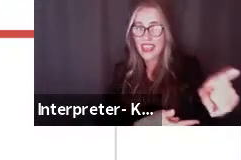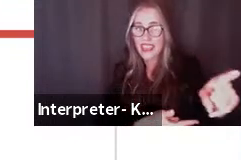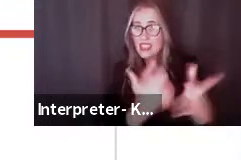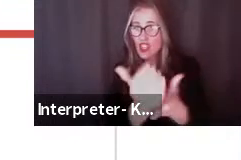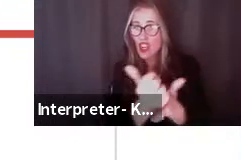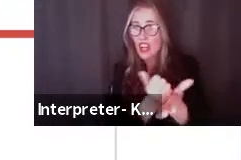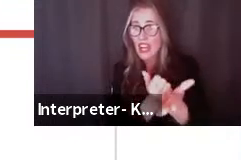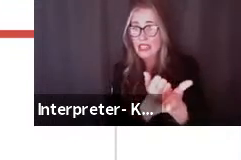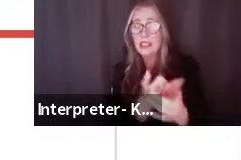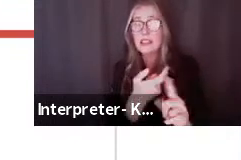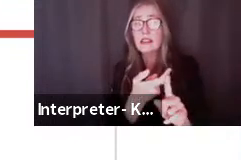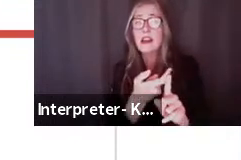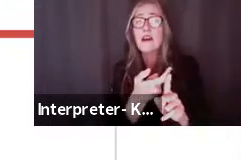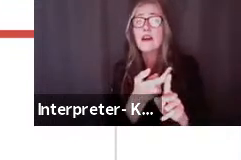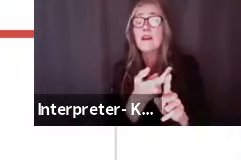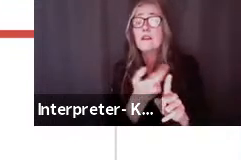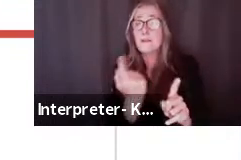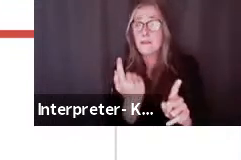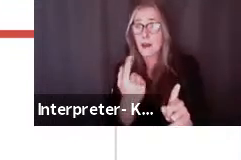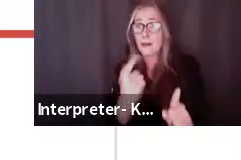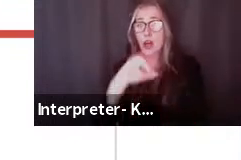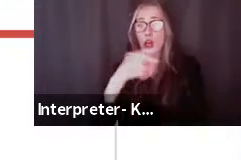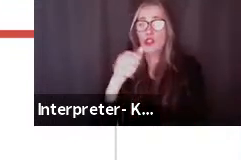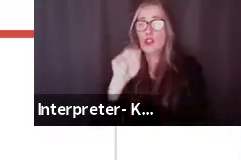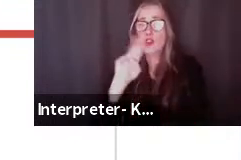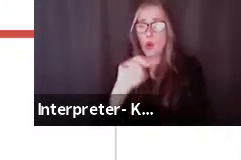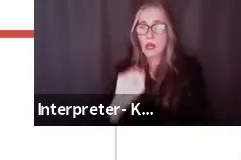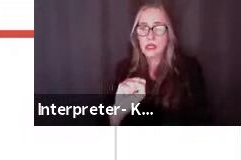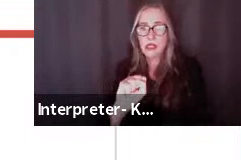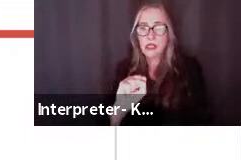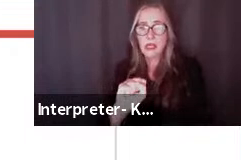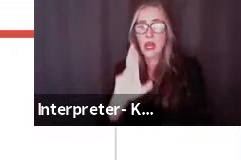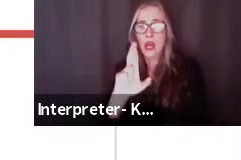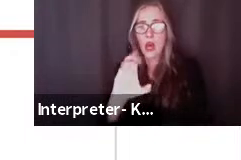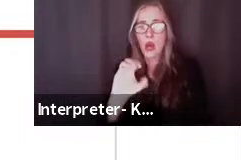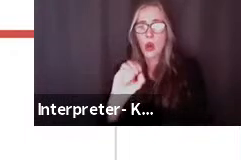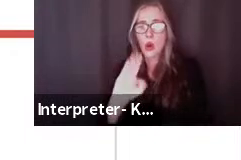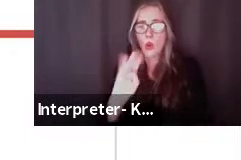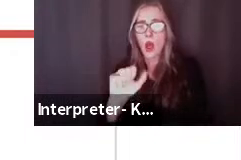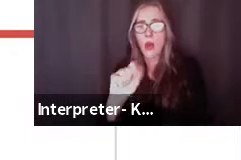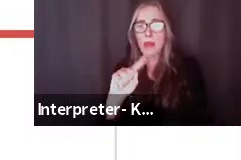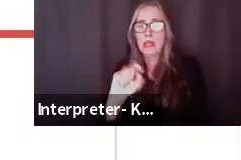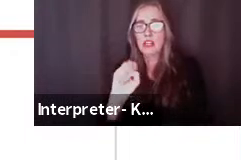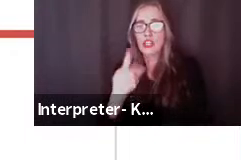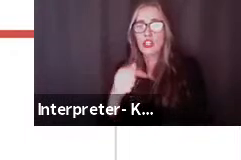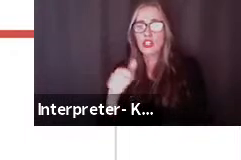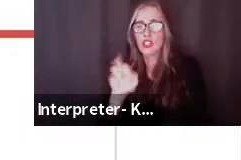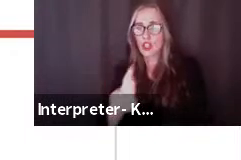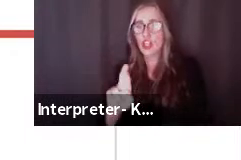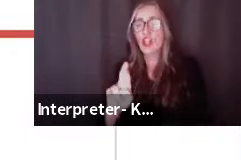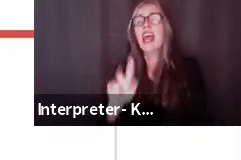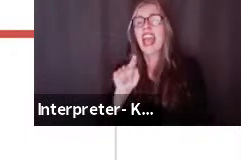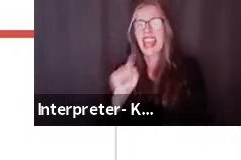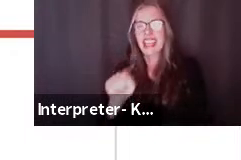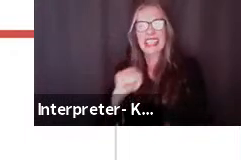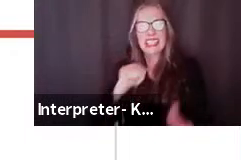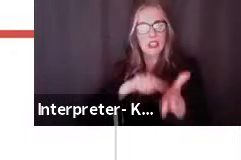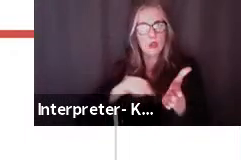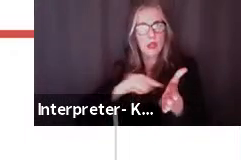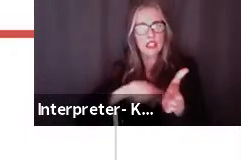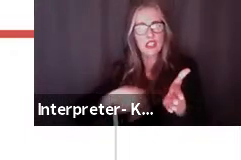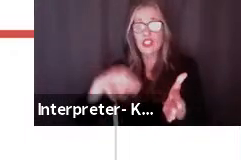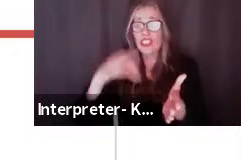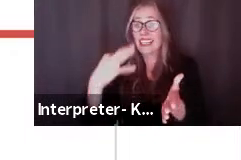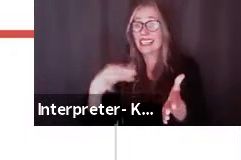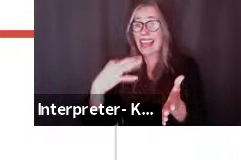from uh jonas rubbisher and his work on eugenic sterilization in 1973. um of course this